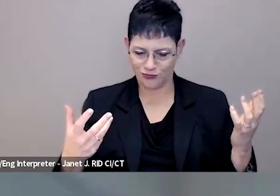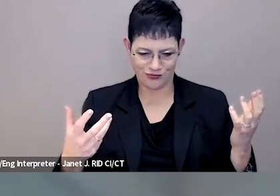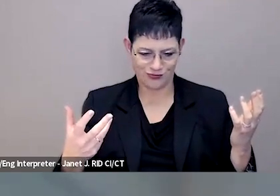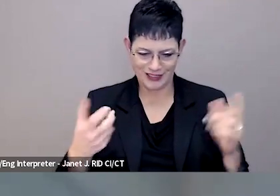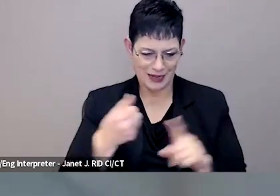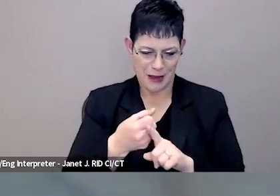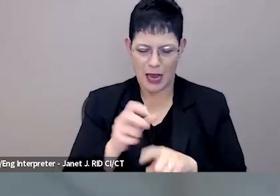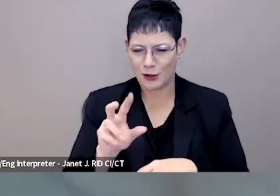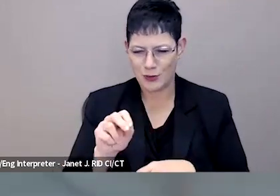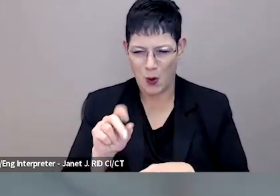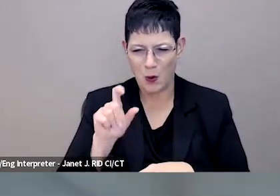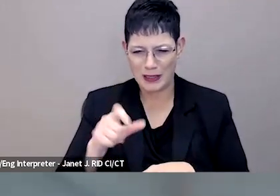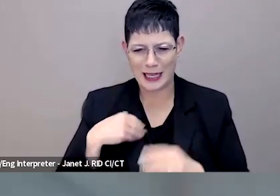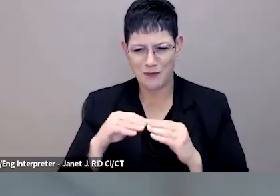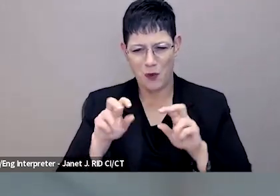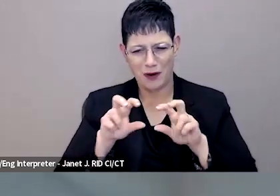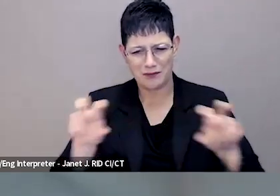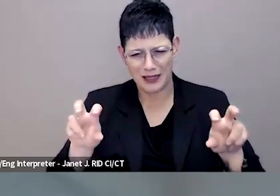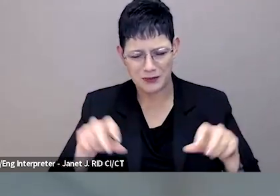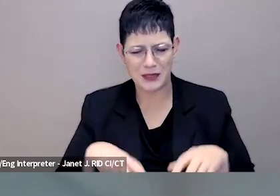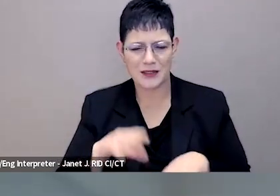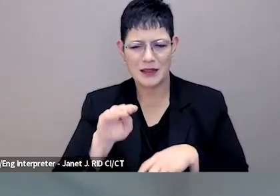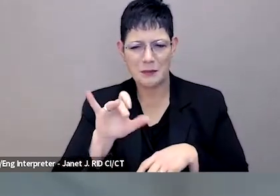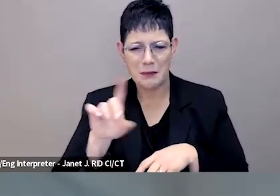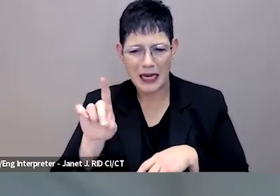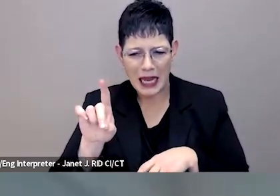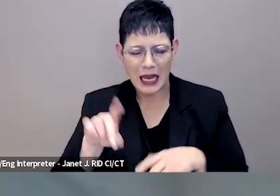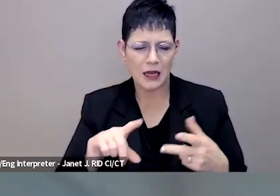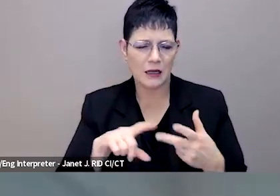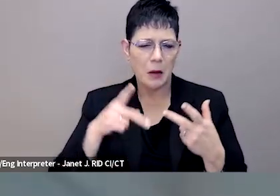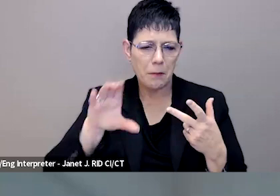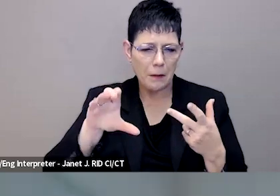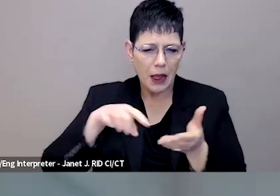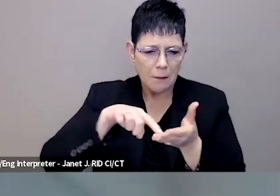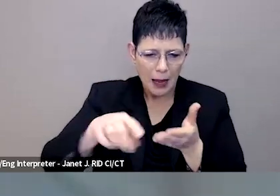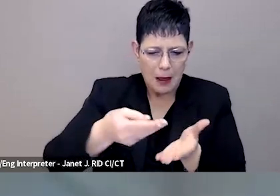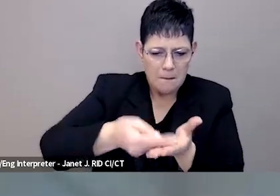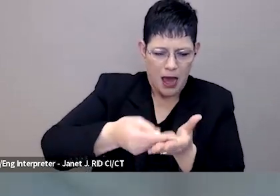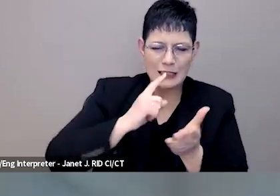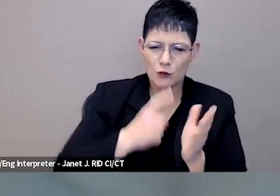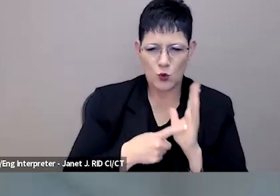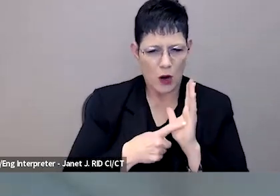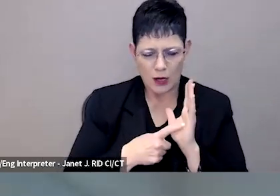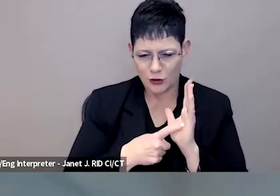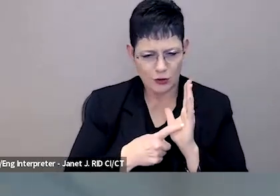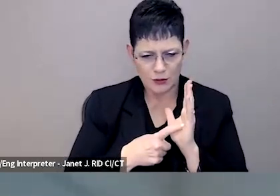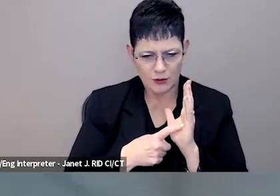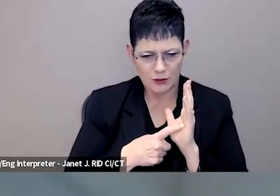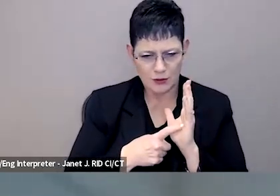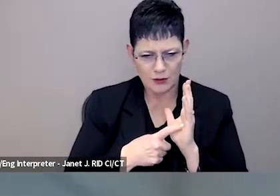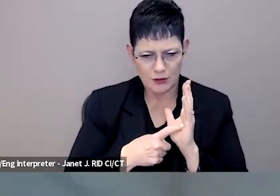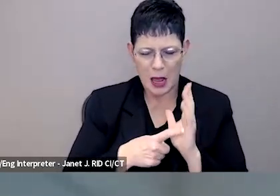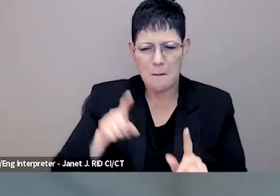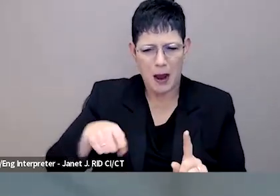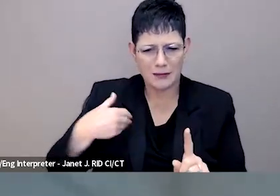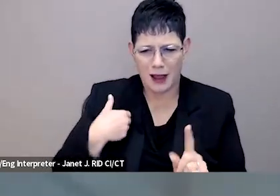absolutely more investment through Medicaid and other public payment structures and sources is